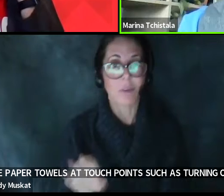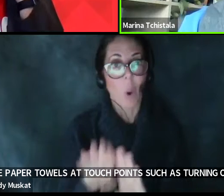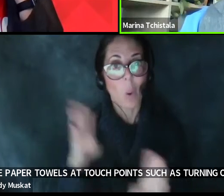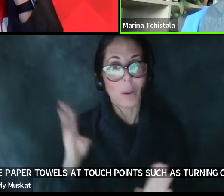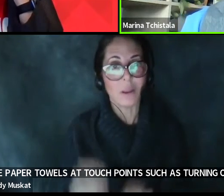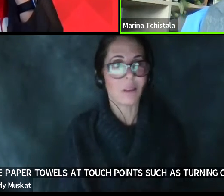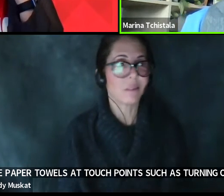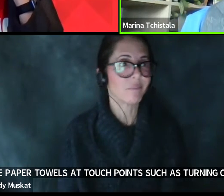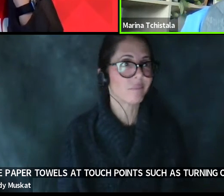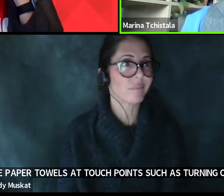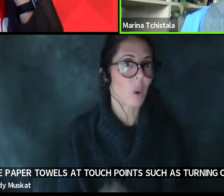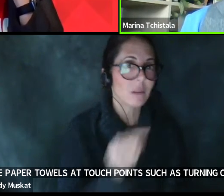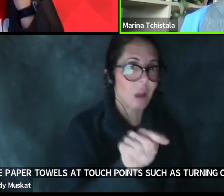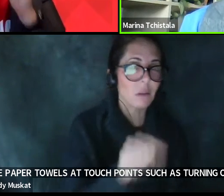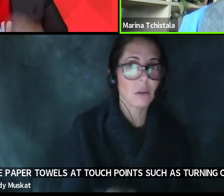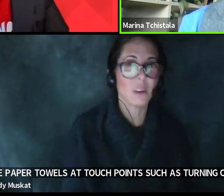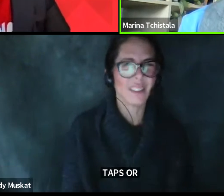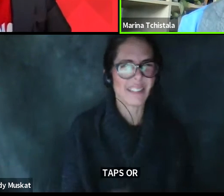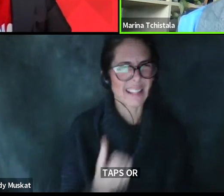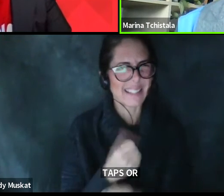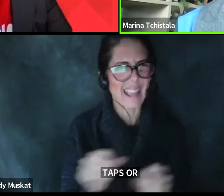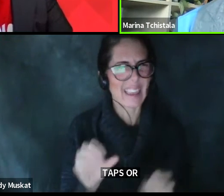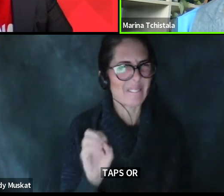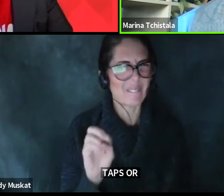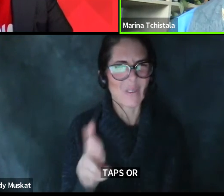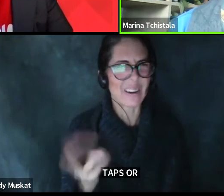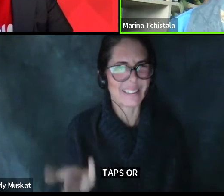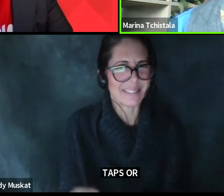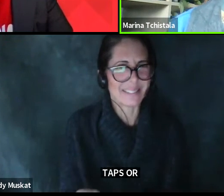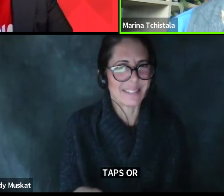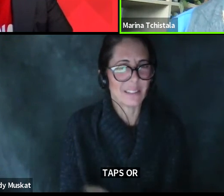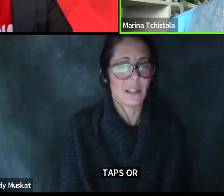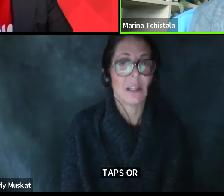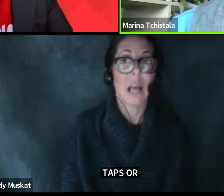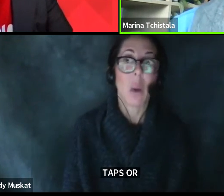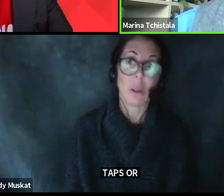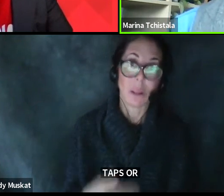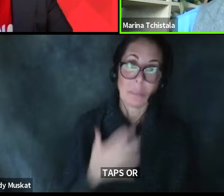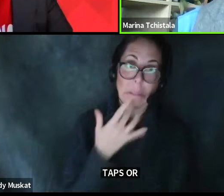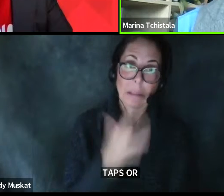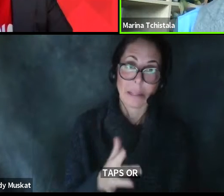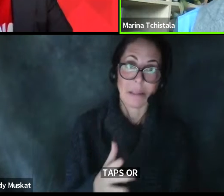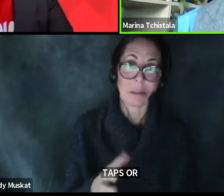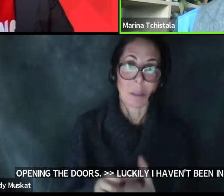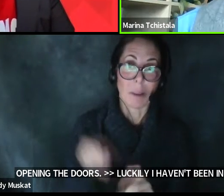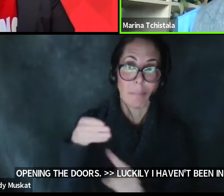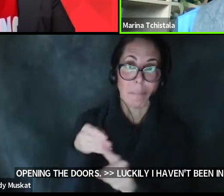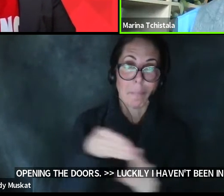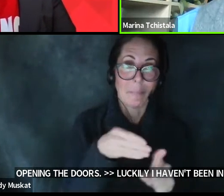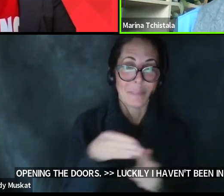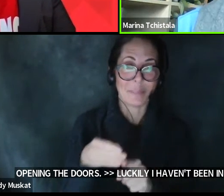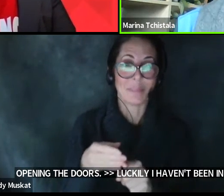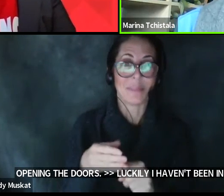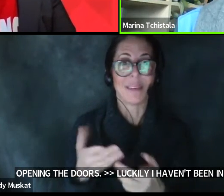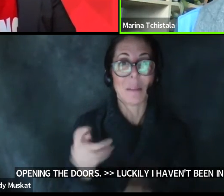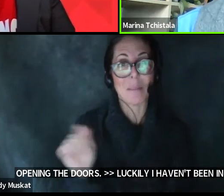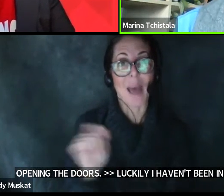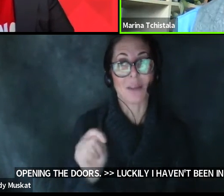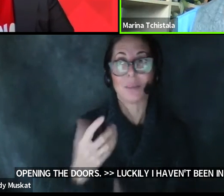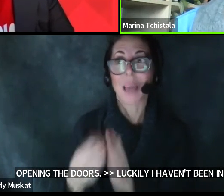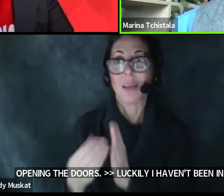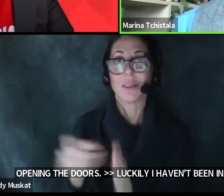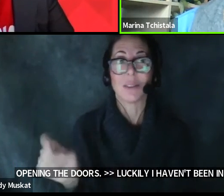Uh, Luckily, I haven't been in public washrooms too often, so it didn't even drag